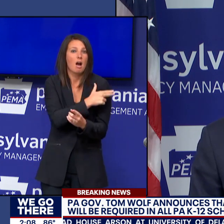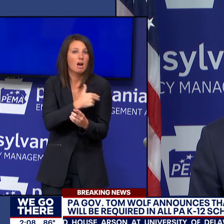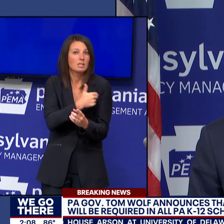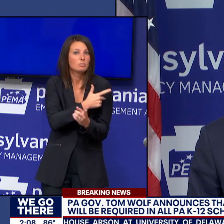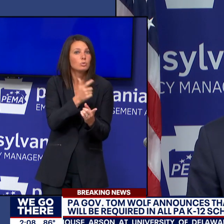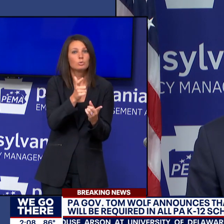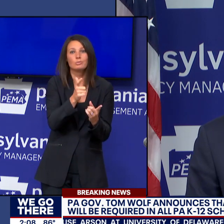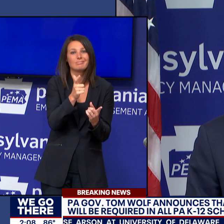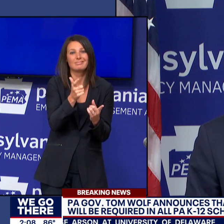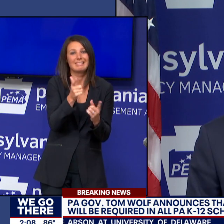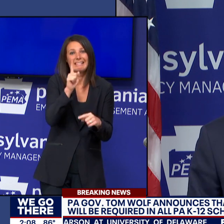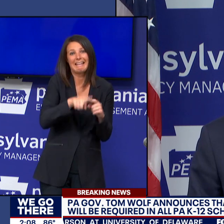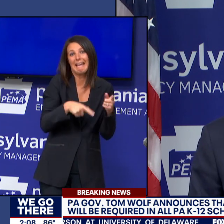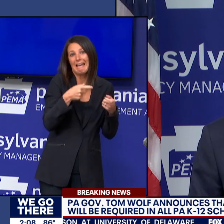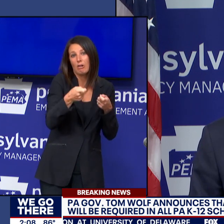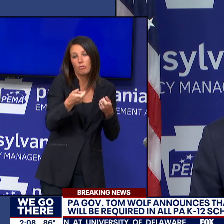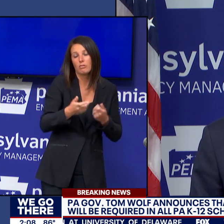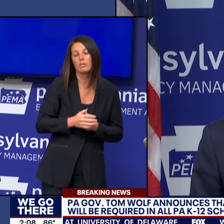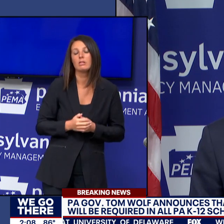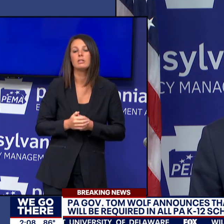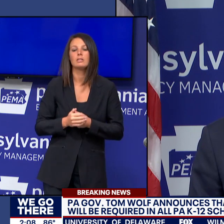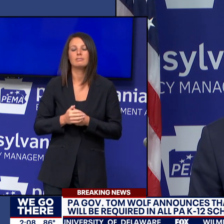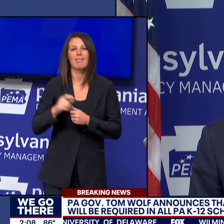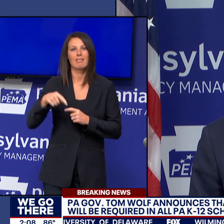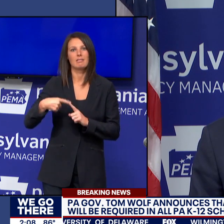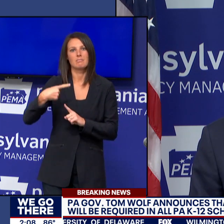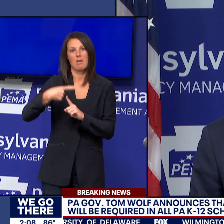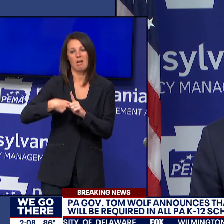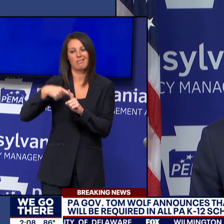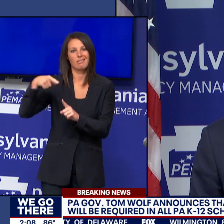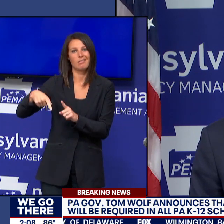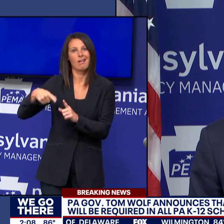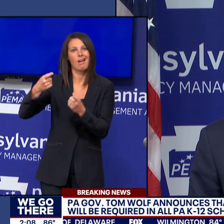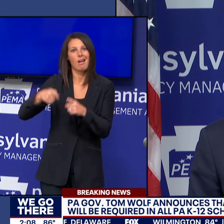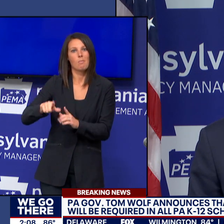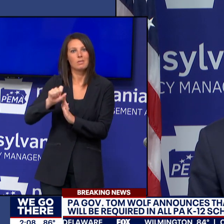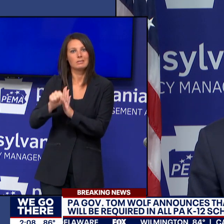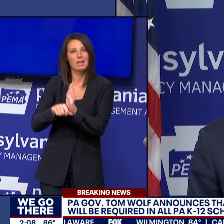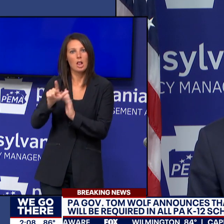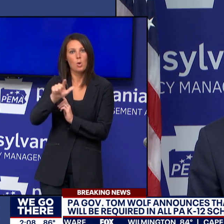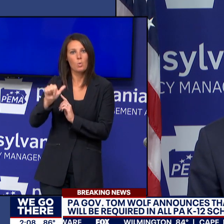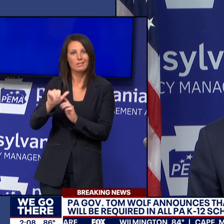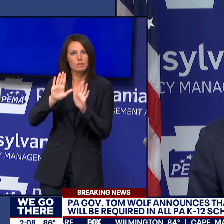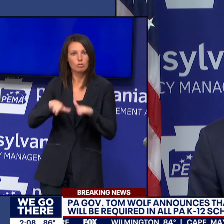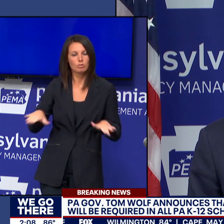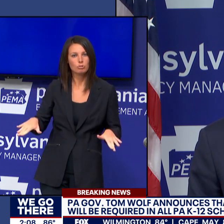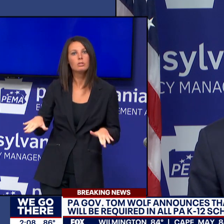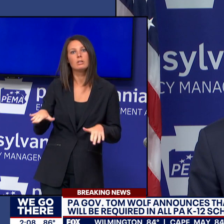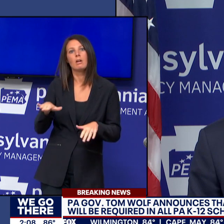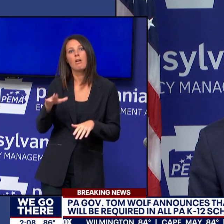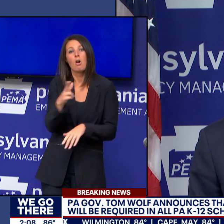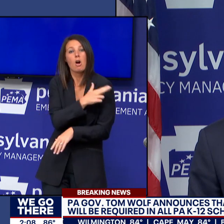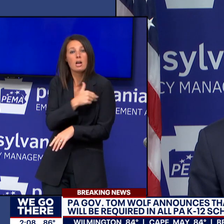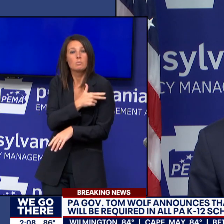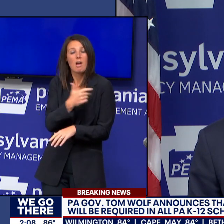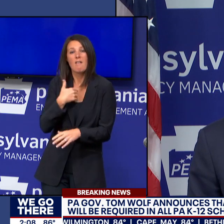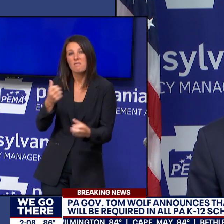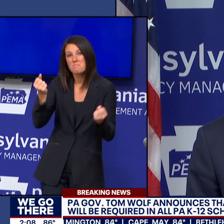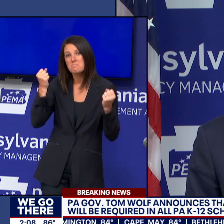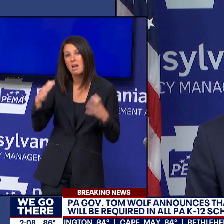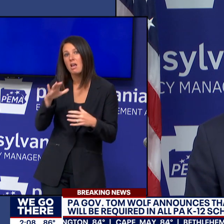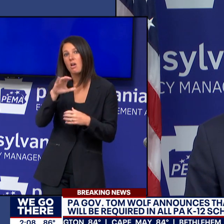actually handle. Earlier this month in Louisiana, a children's hospital was so overwhelmed by COVID